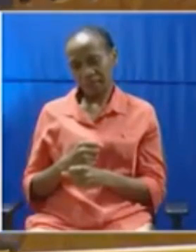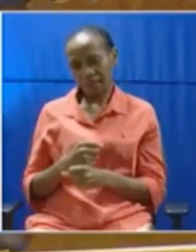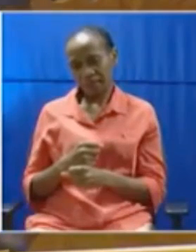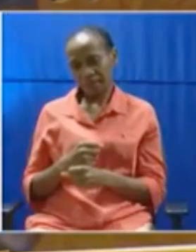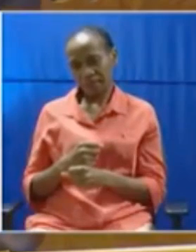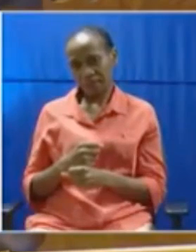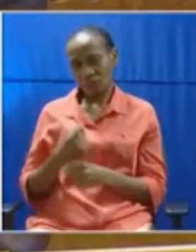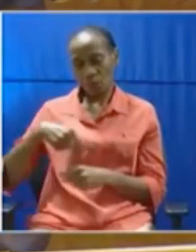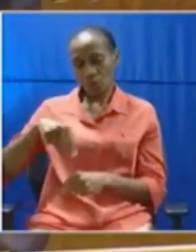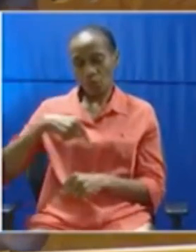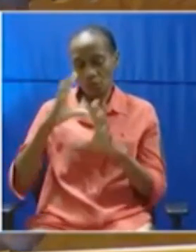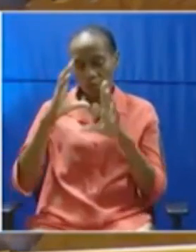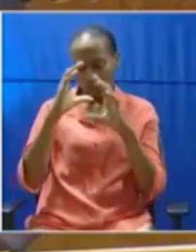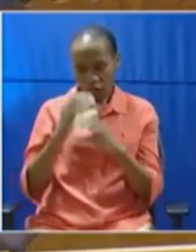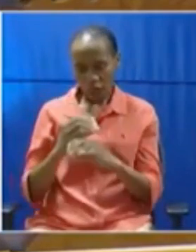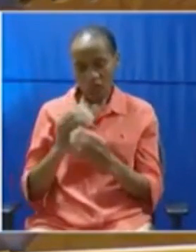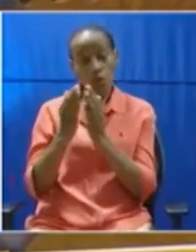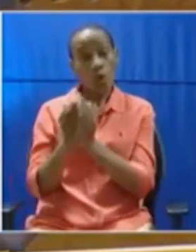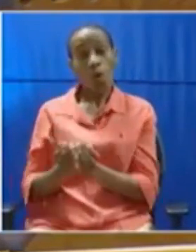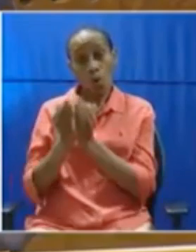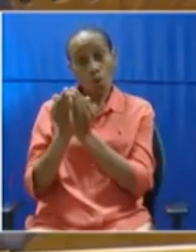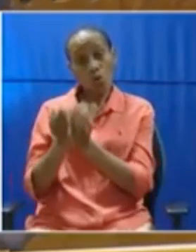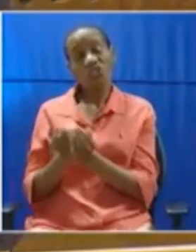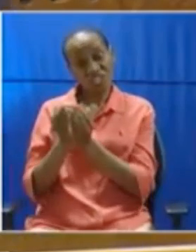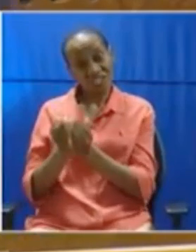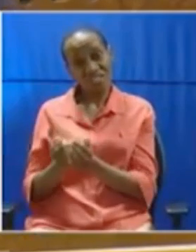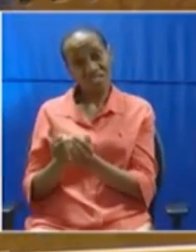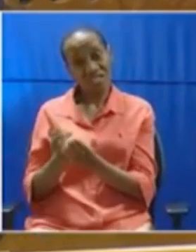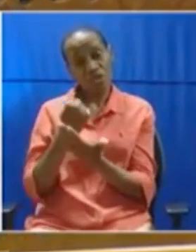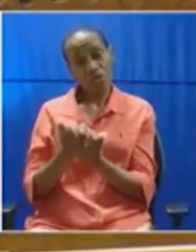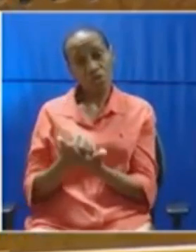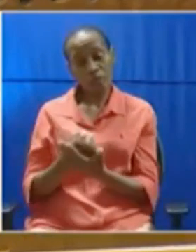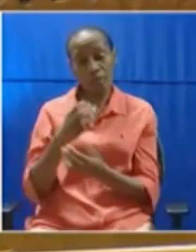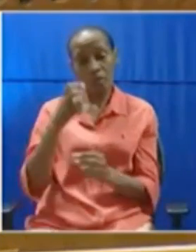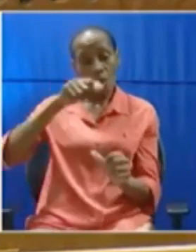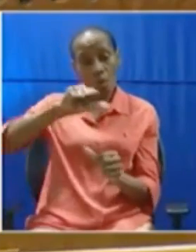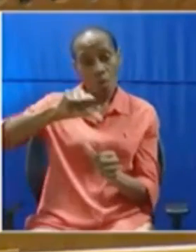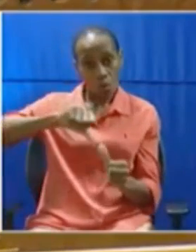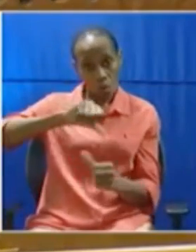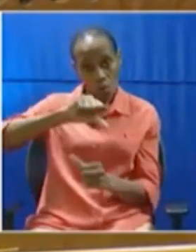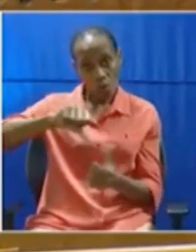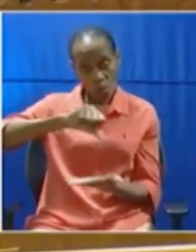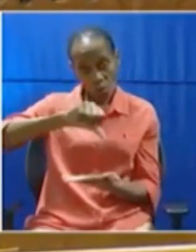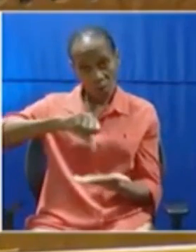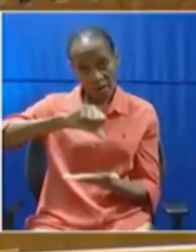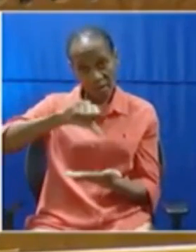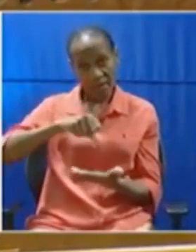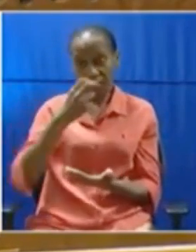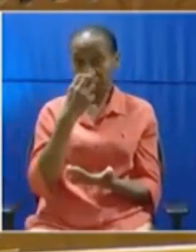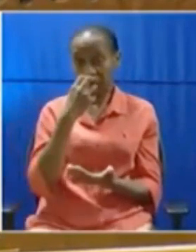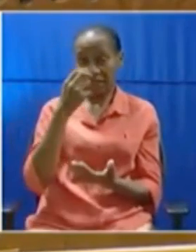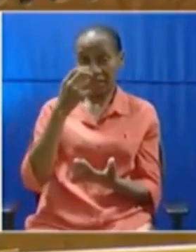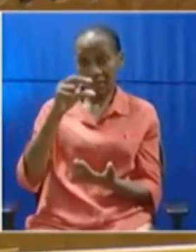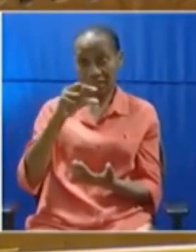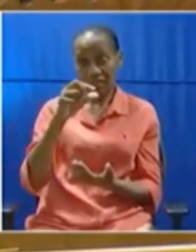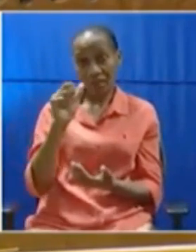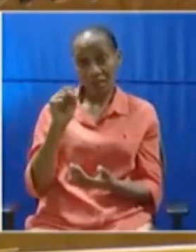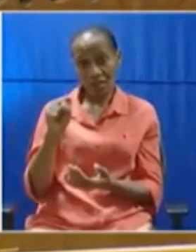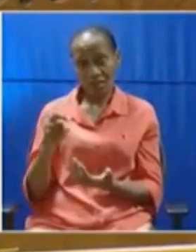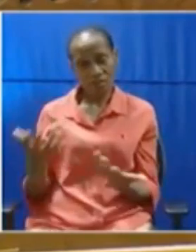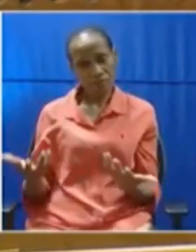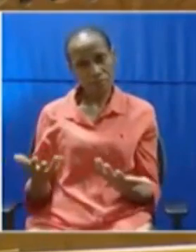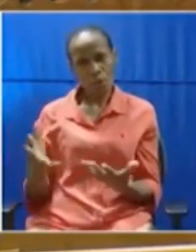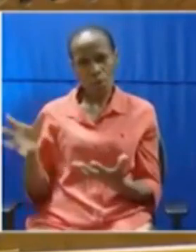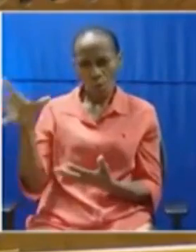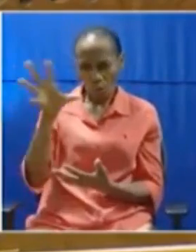We focus on the ocean's economy and oil and gas, and I'll tell you a little bit more about that just now. But all of these projects